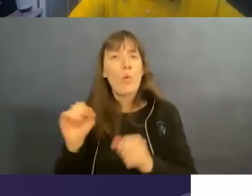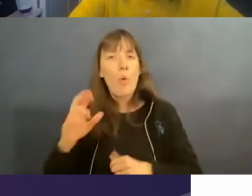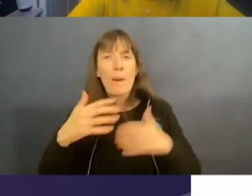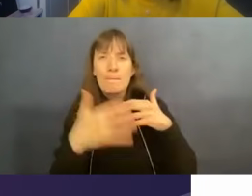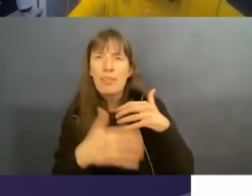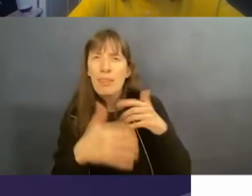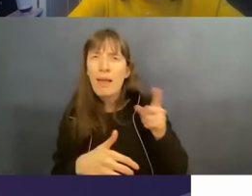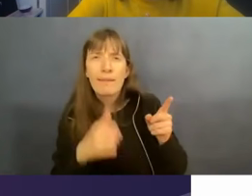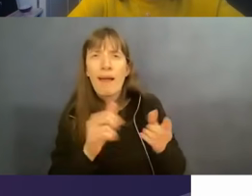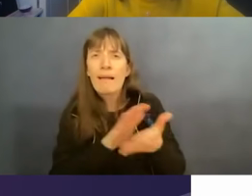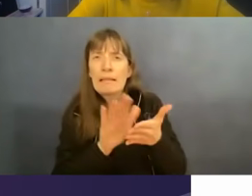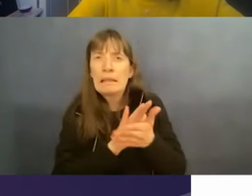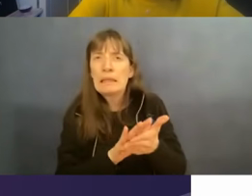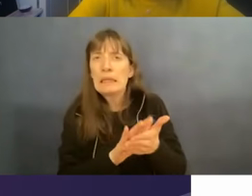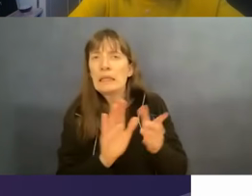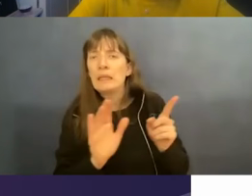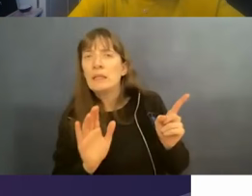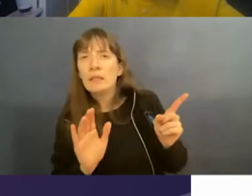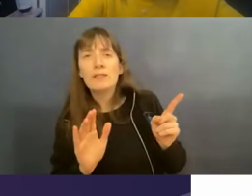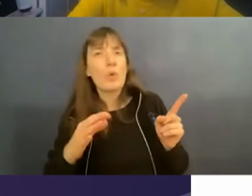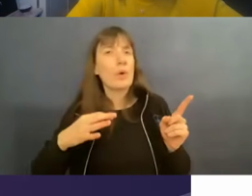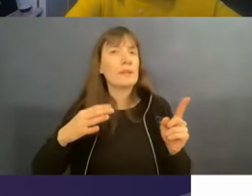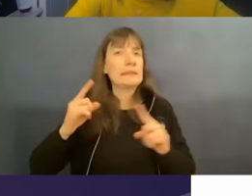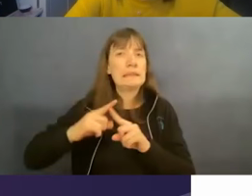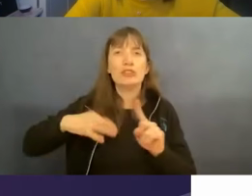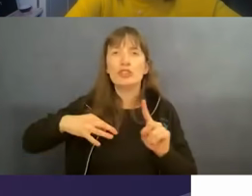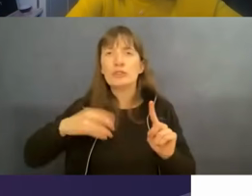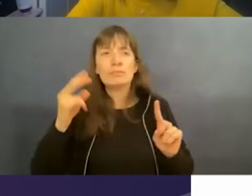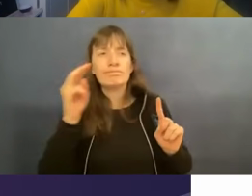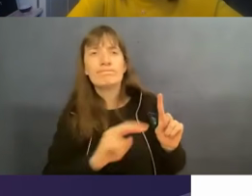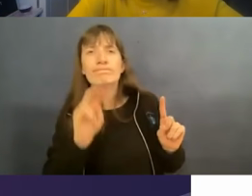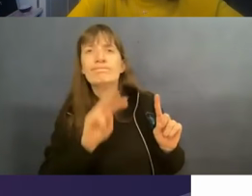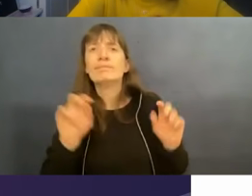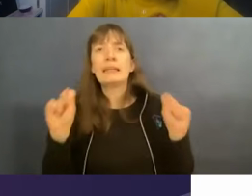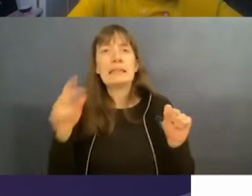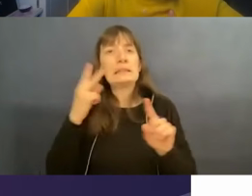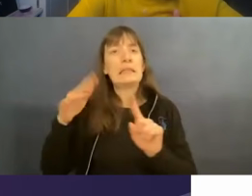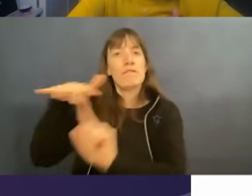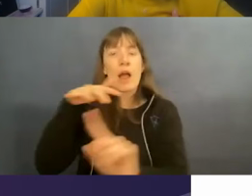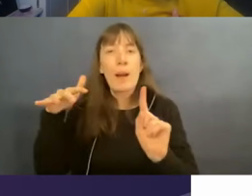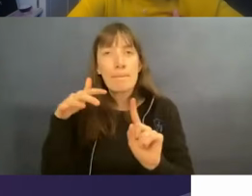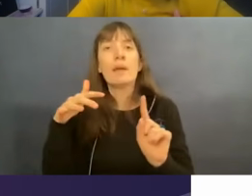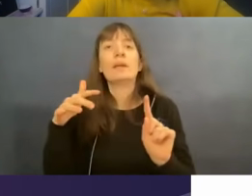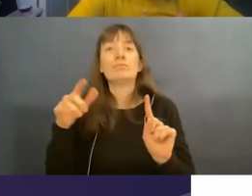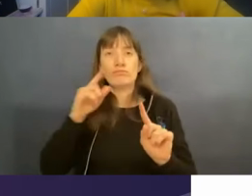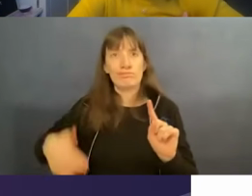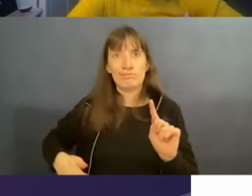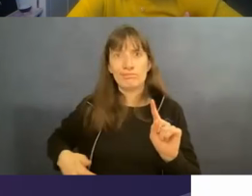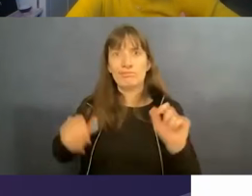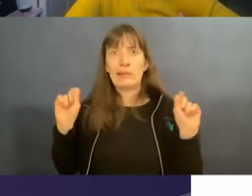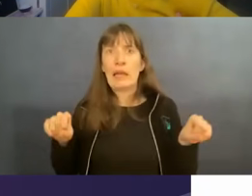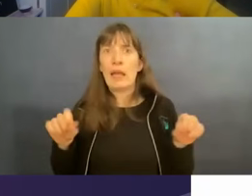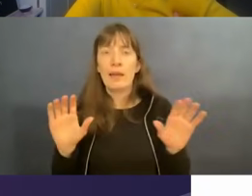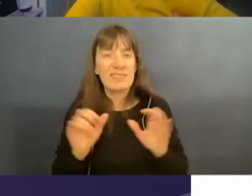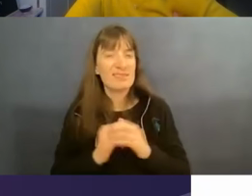wasn't fully cleaned out of a t-shirt or anything like that. They can kind of pick up on that as well. And again, even just being aware of